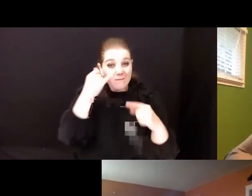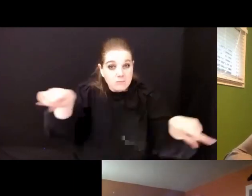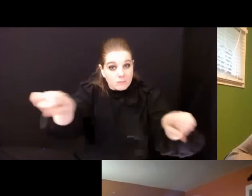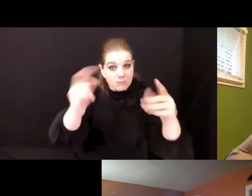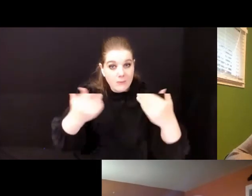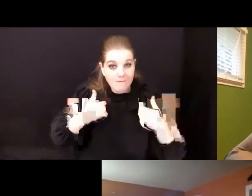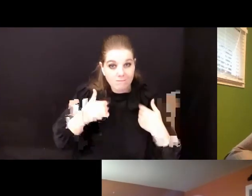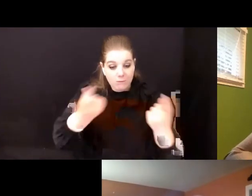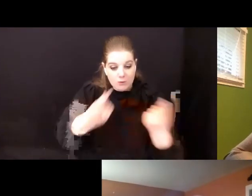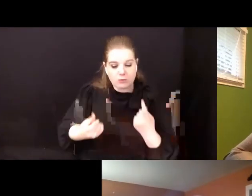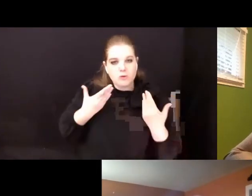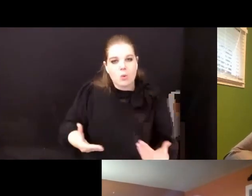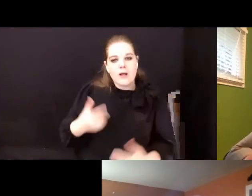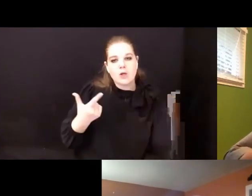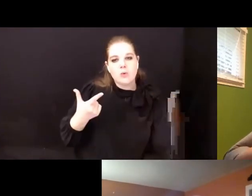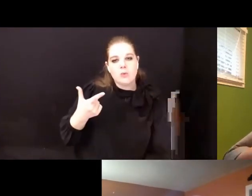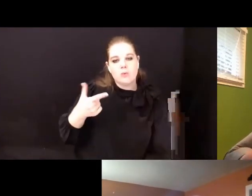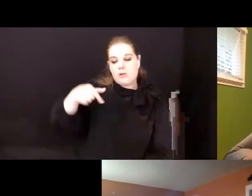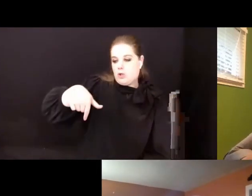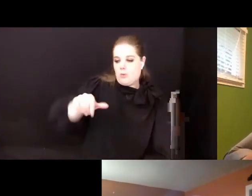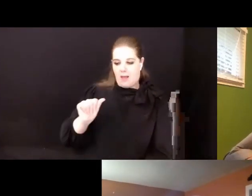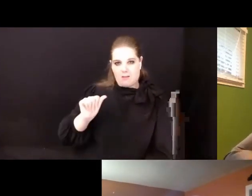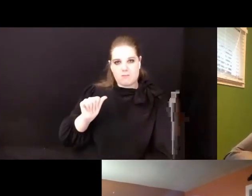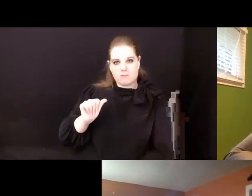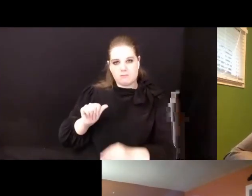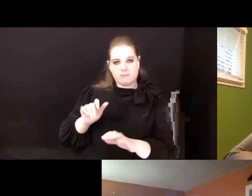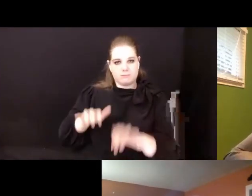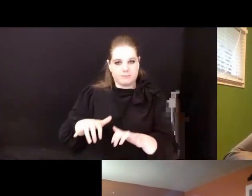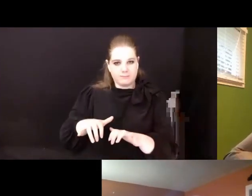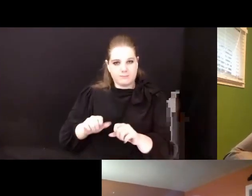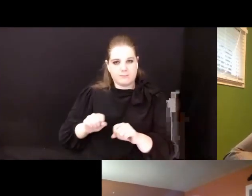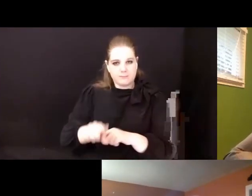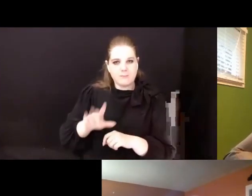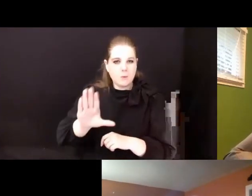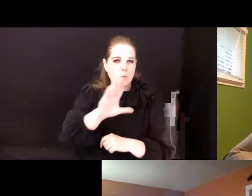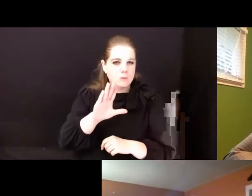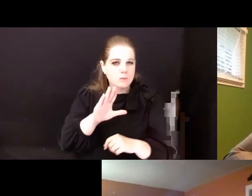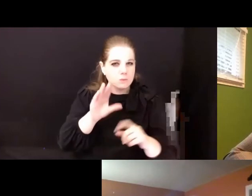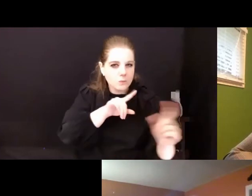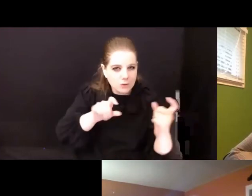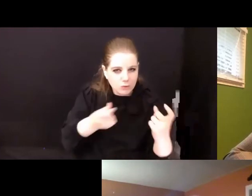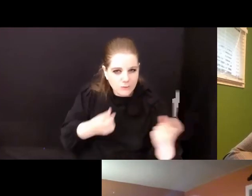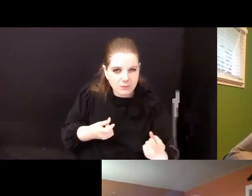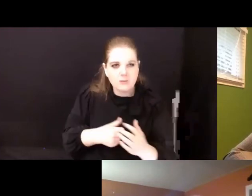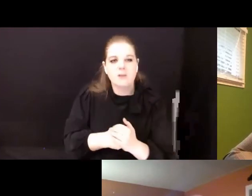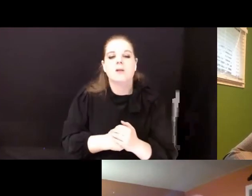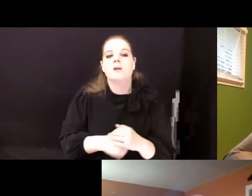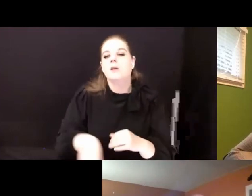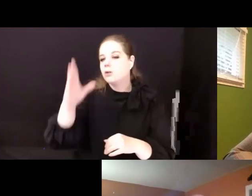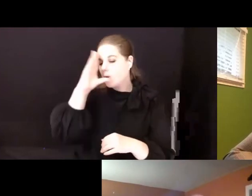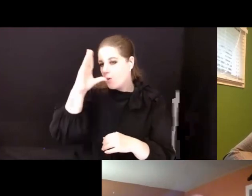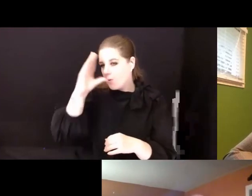Q&A. But, I'm wondering, we've been kind of talking about attitudes and perceptions of people, and I'm